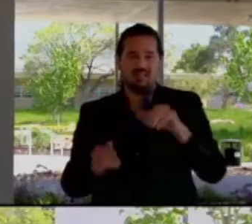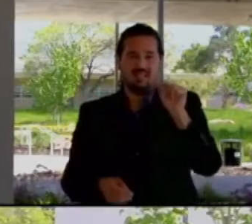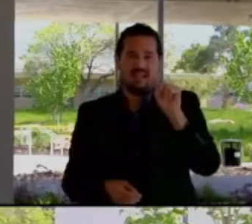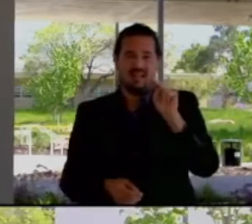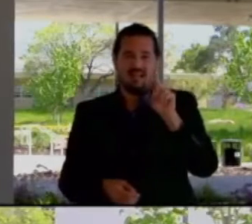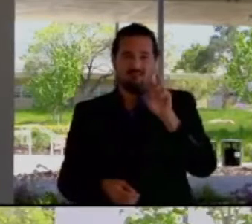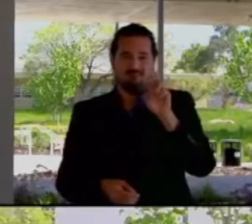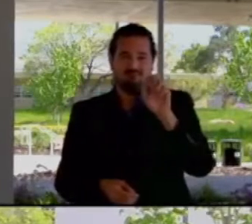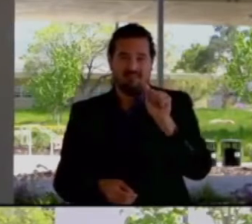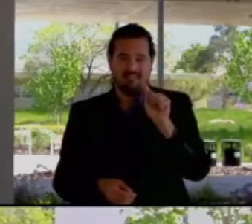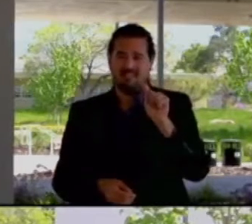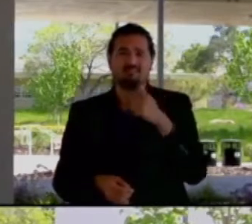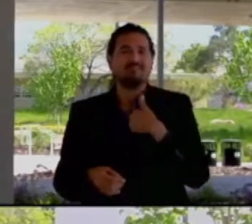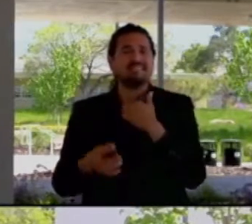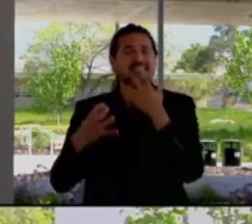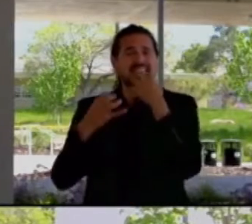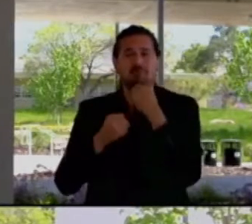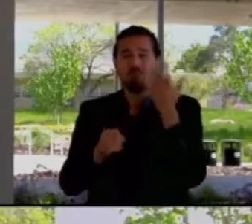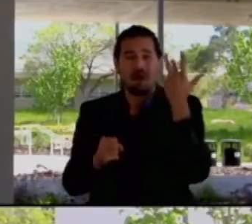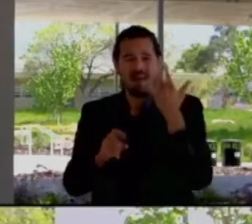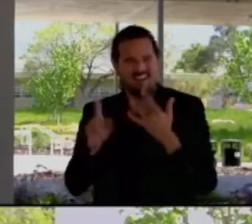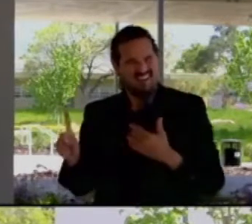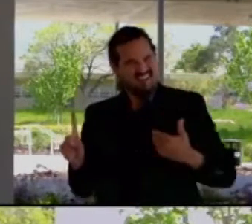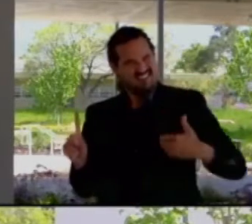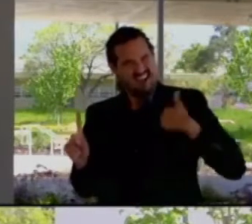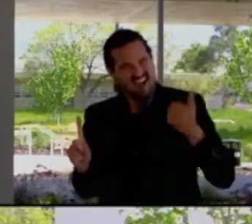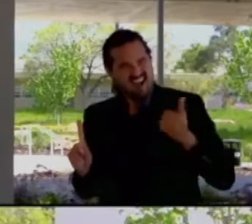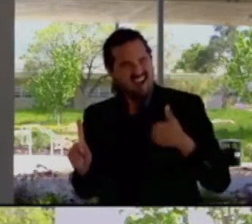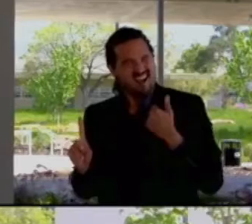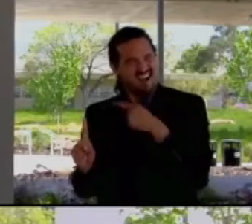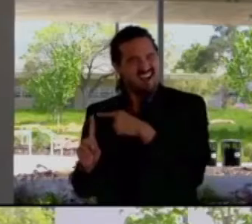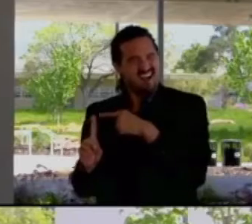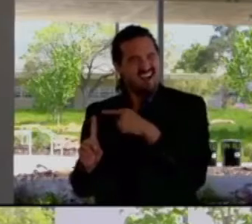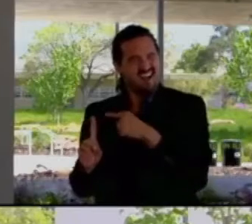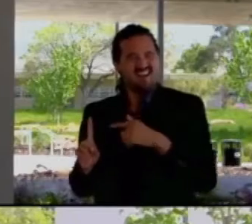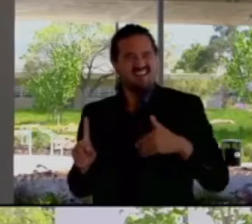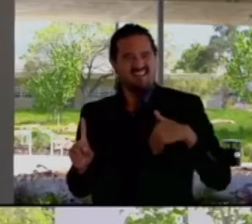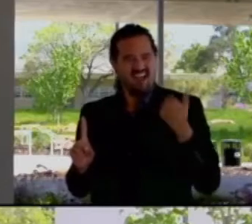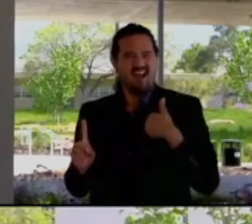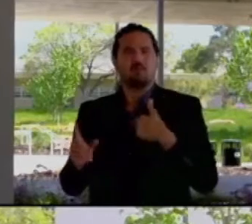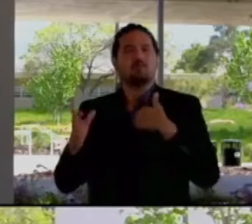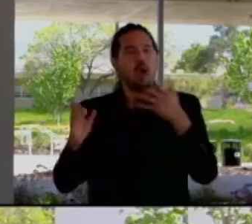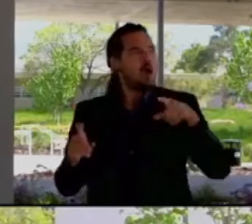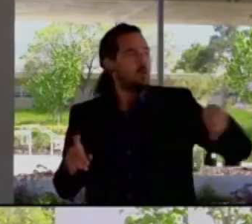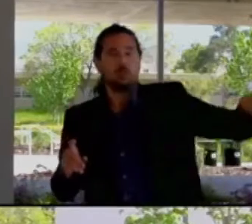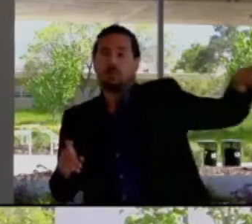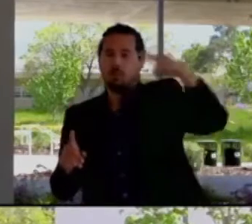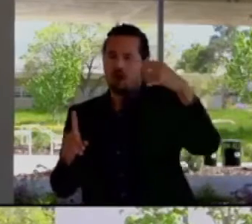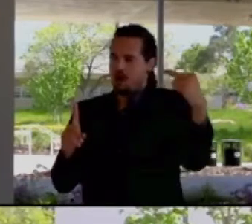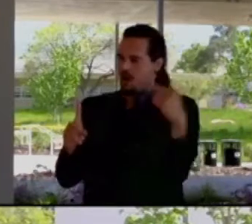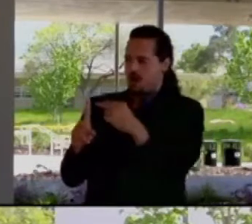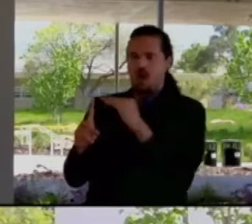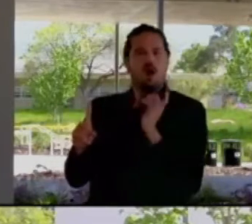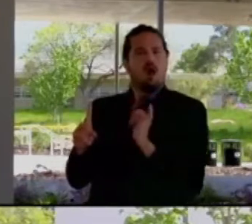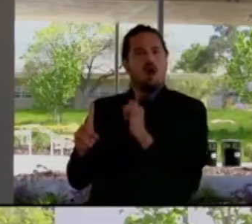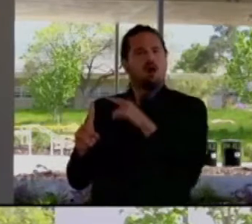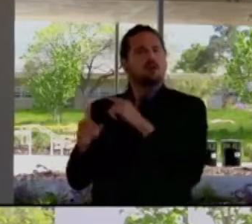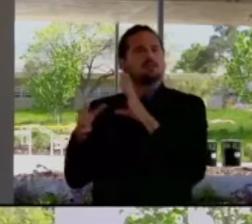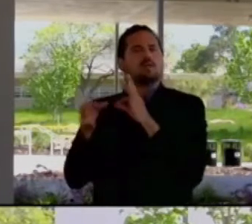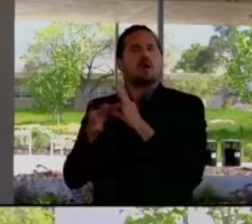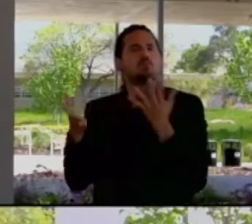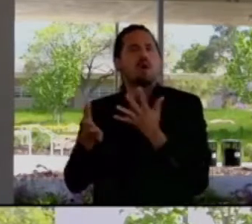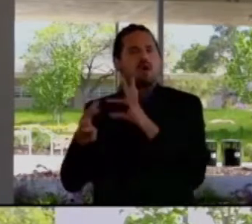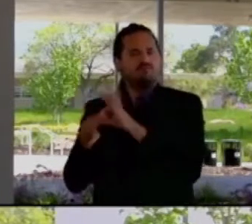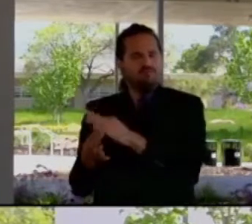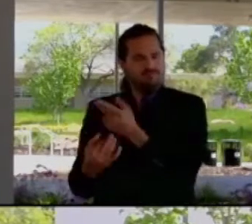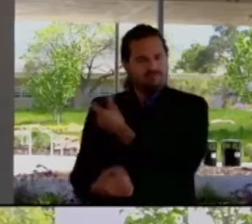off we're all going to be. So, Andrea, I can hardly wait to hear from you. So thank you all. And now I get to introduce Dr. Rocio Luna, and she's going to